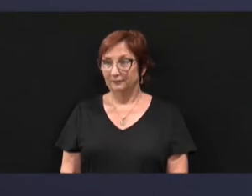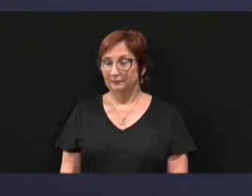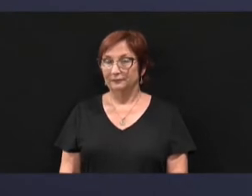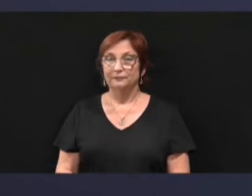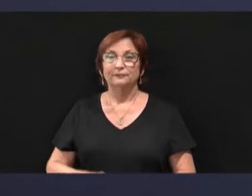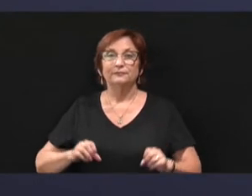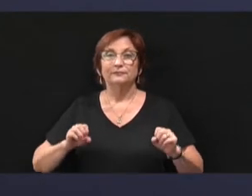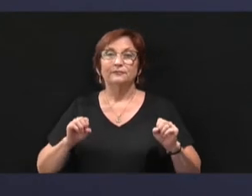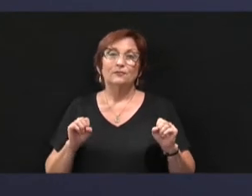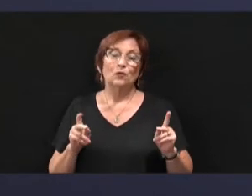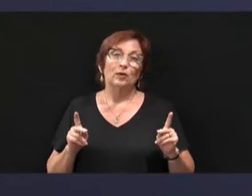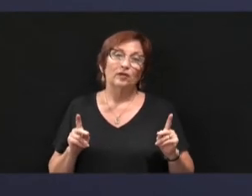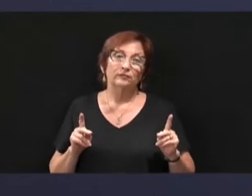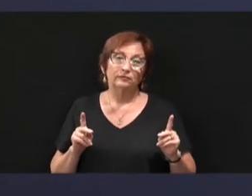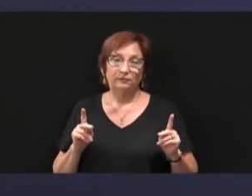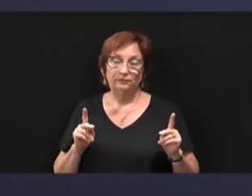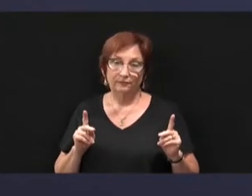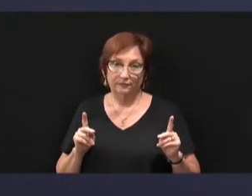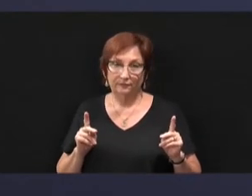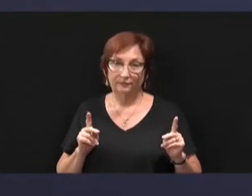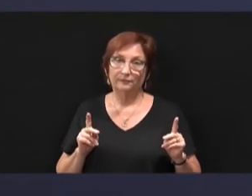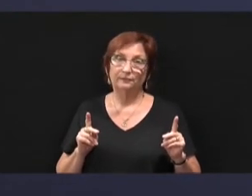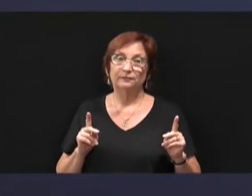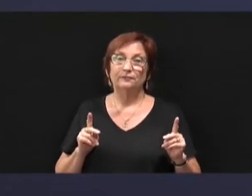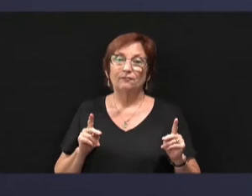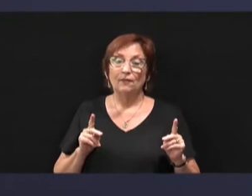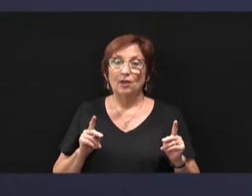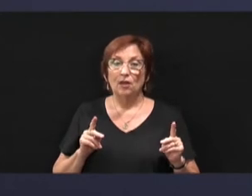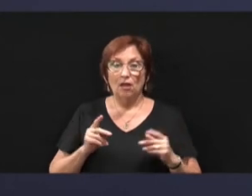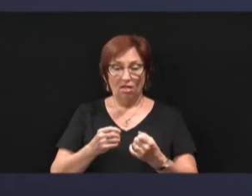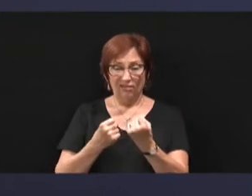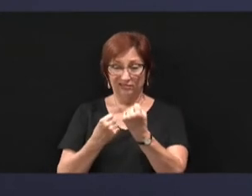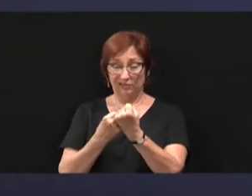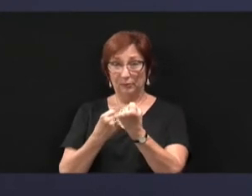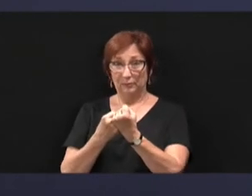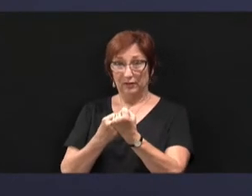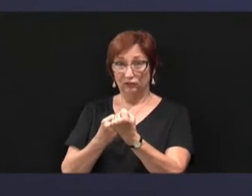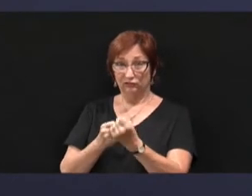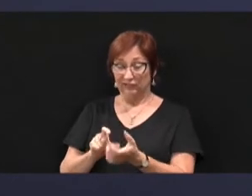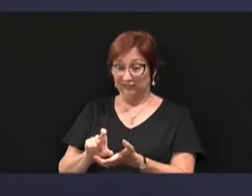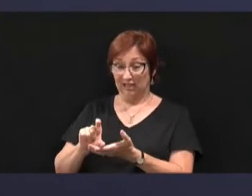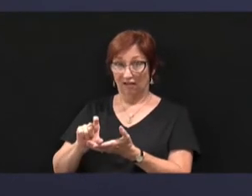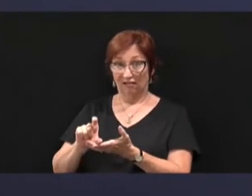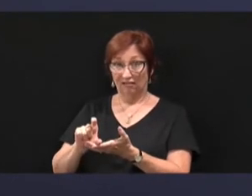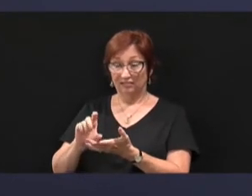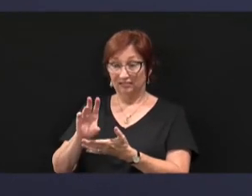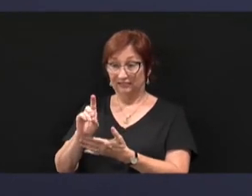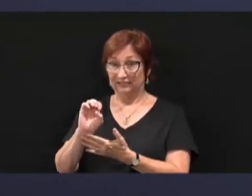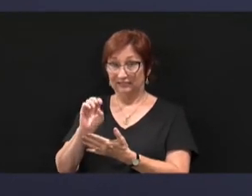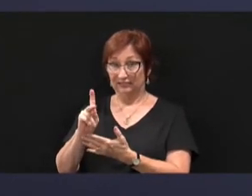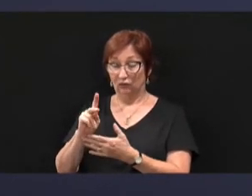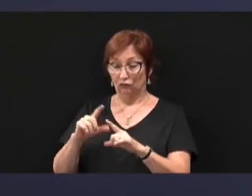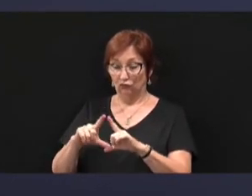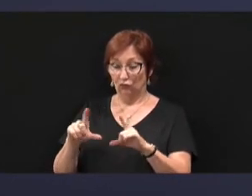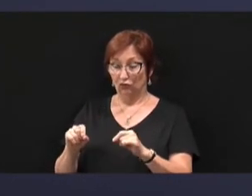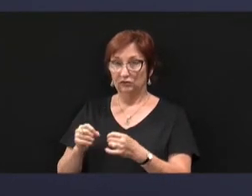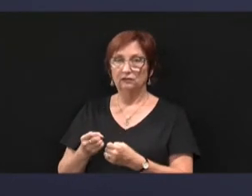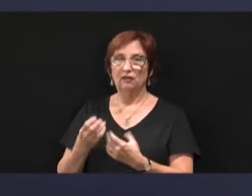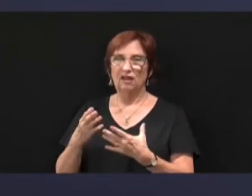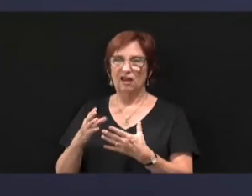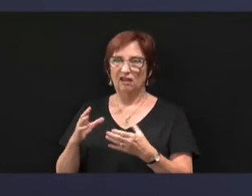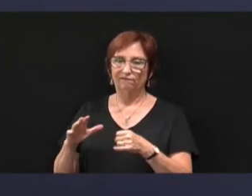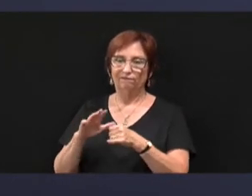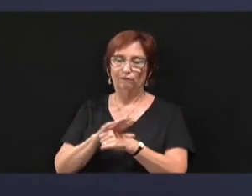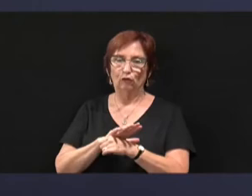Okay, and while you're finishing pulling those out, the supplementary deck is really filled with a lot of teacher